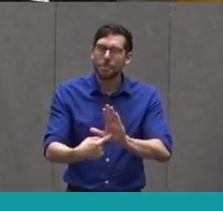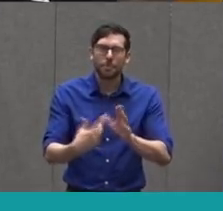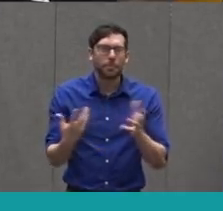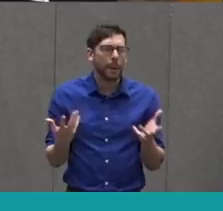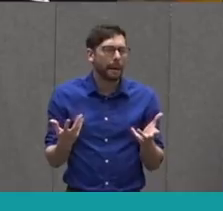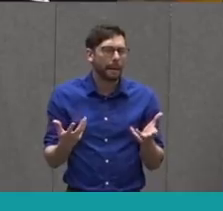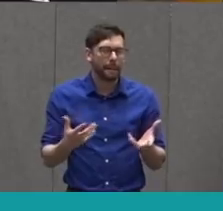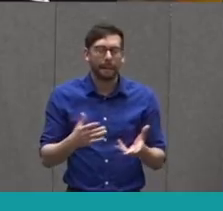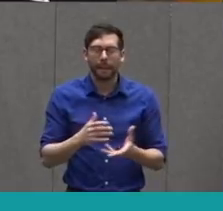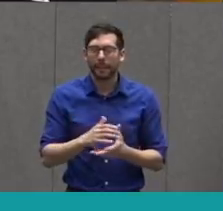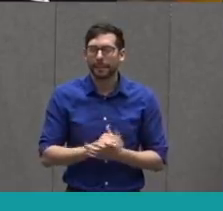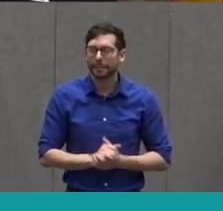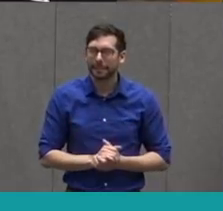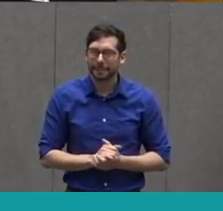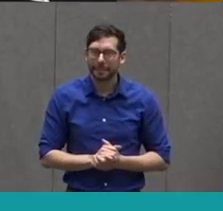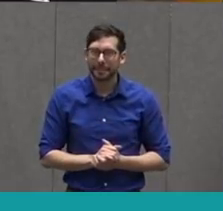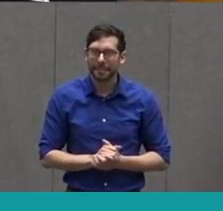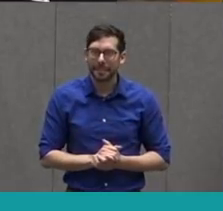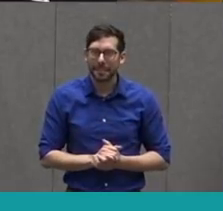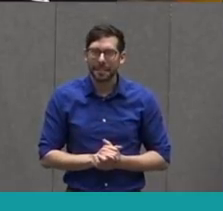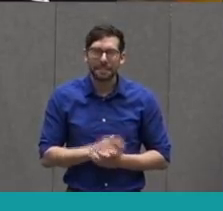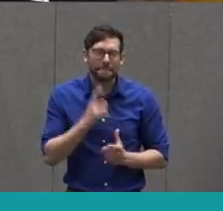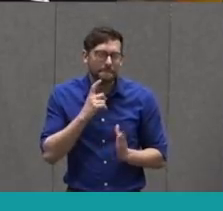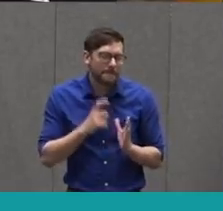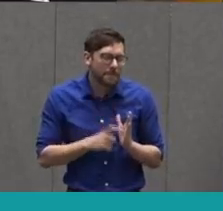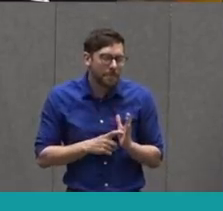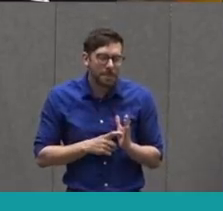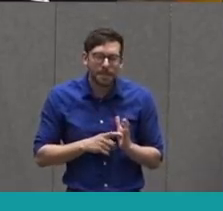there. What's the first thing that I notice?